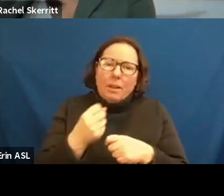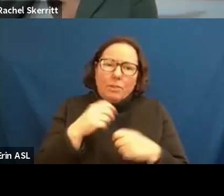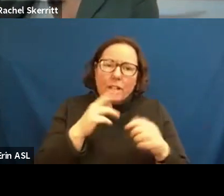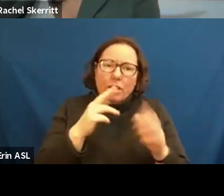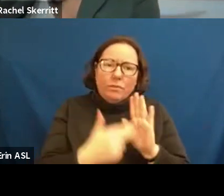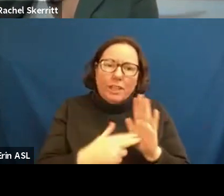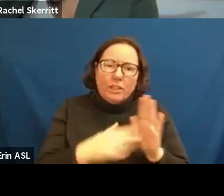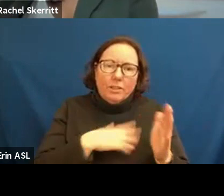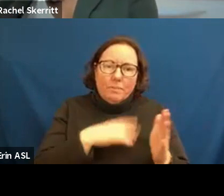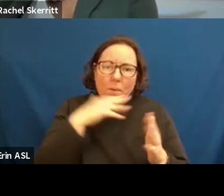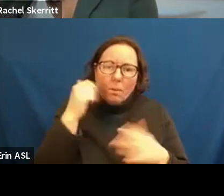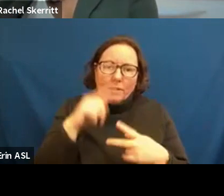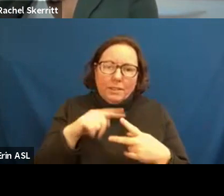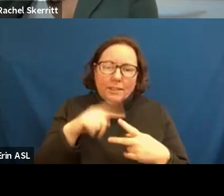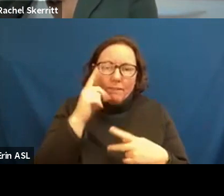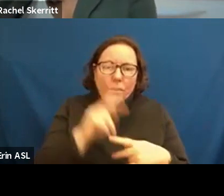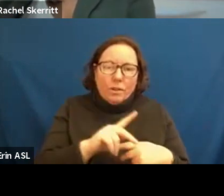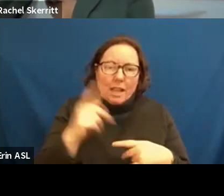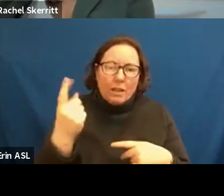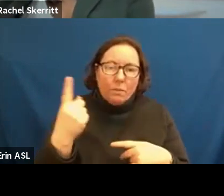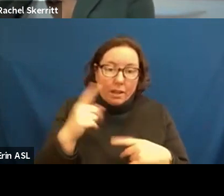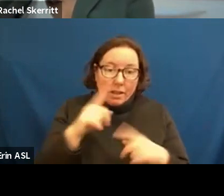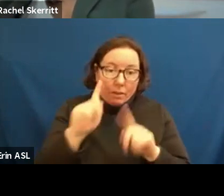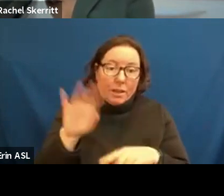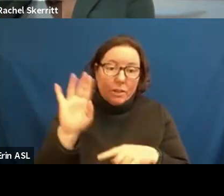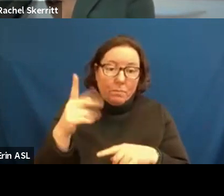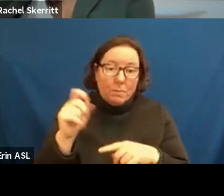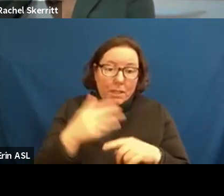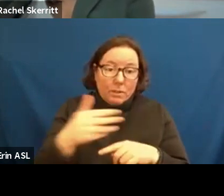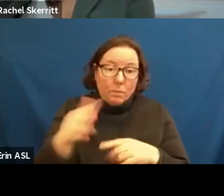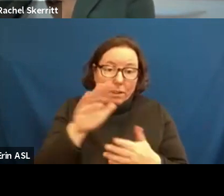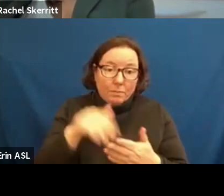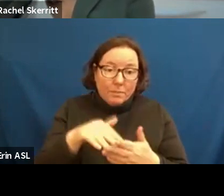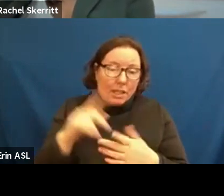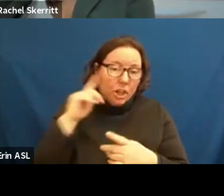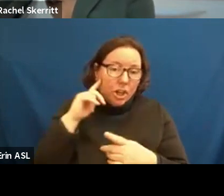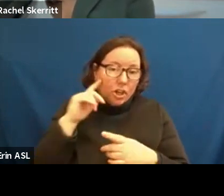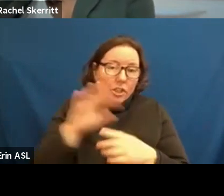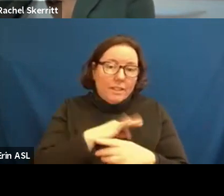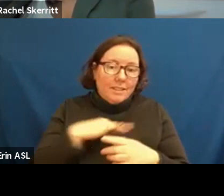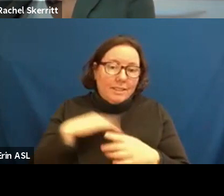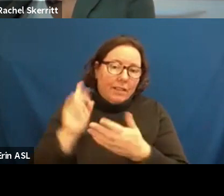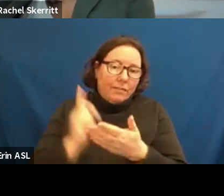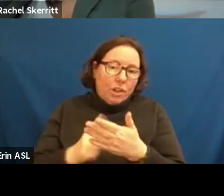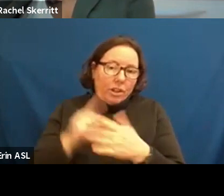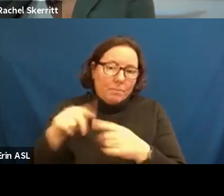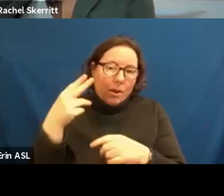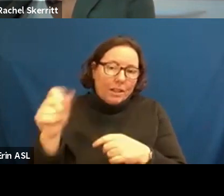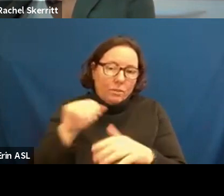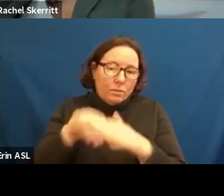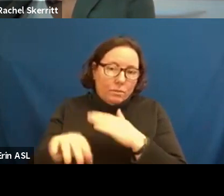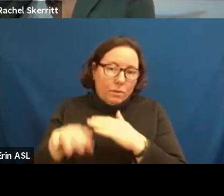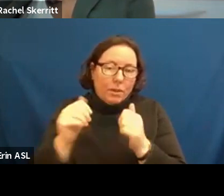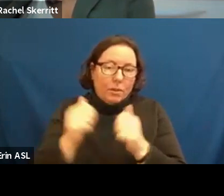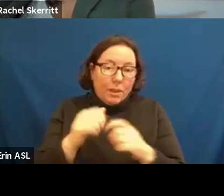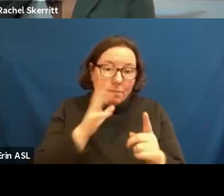child for K1. As I sat in the BPS Welcome Center, I overheard a staff member discussing high school enrollment with another mom. The staffer showed this other mom,